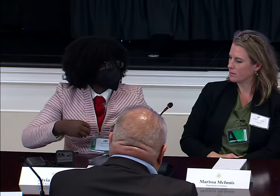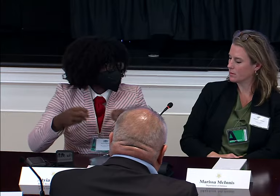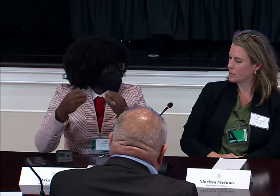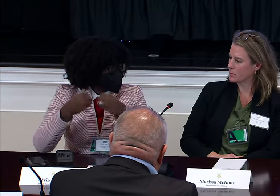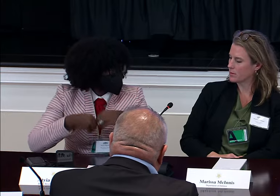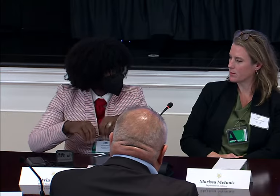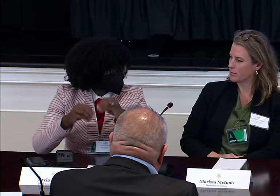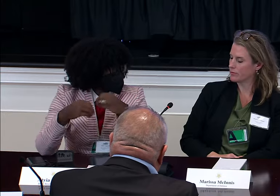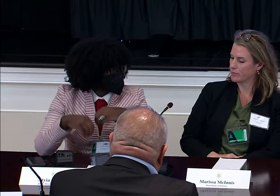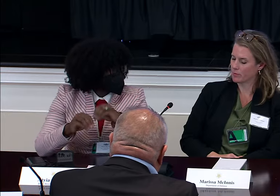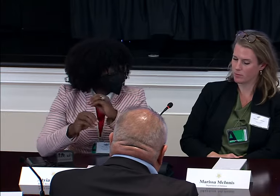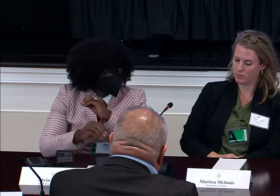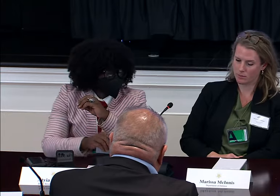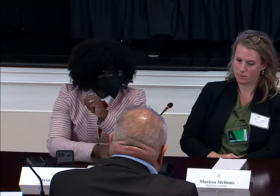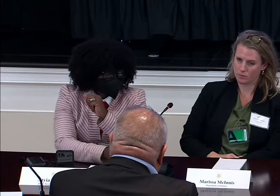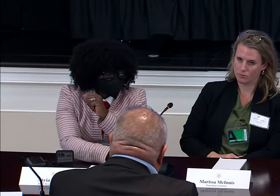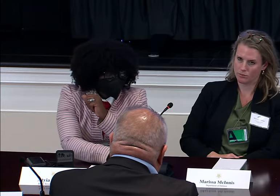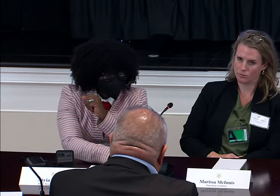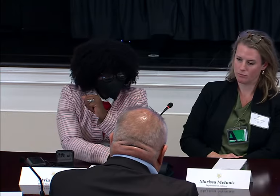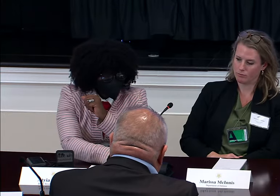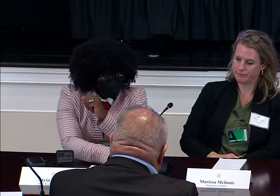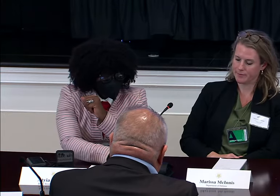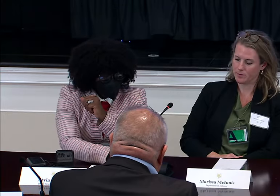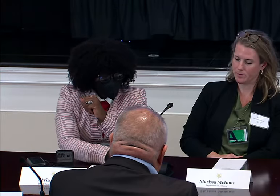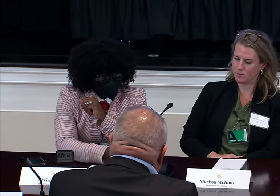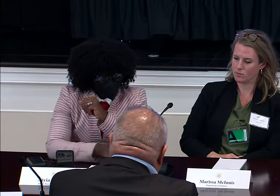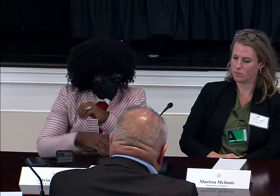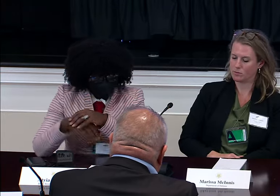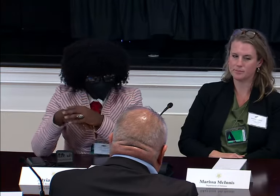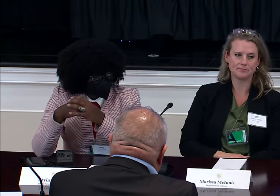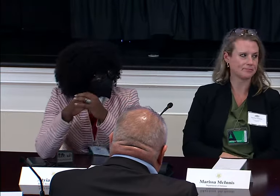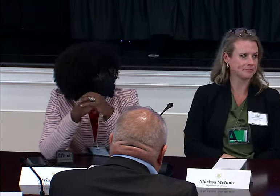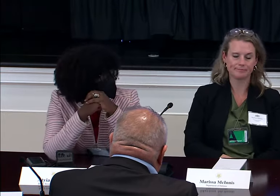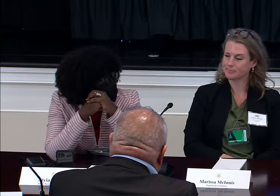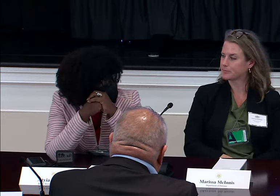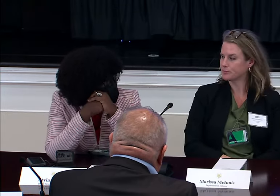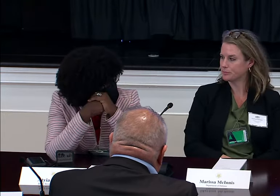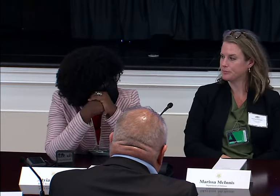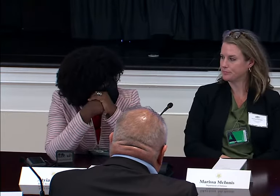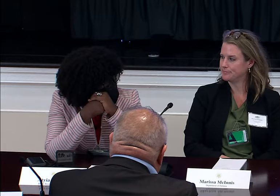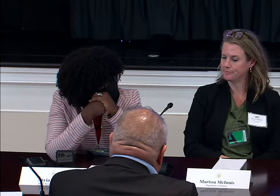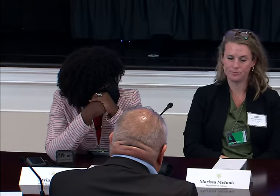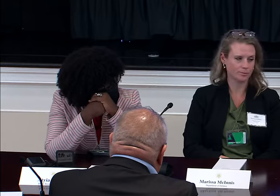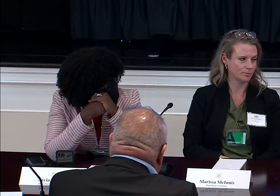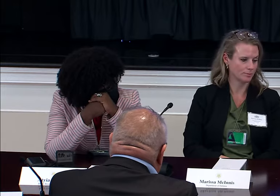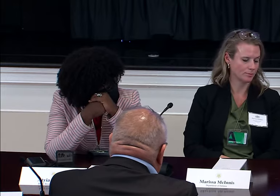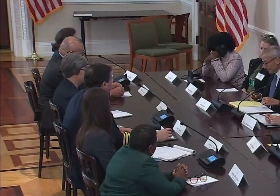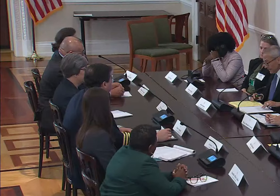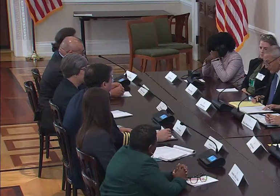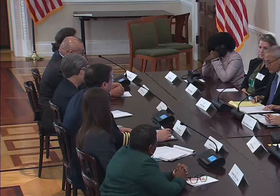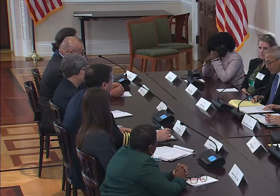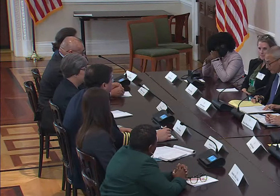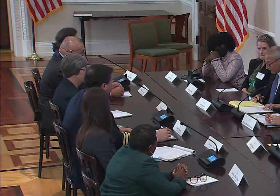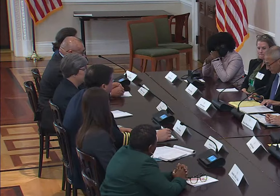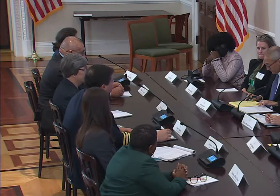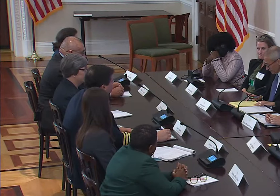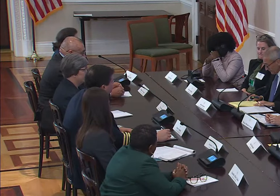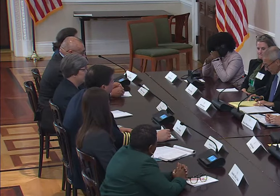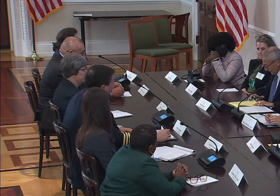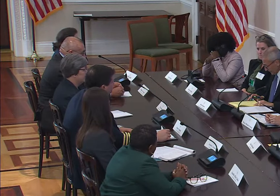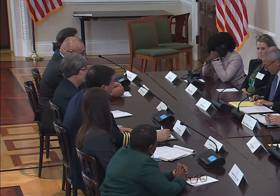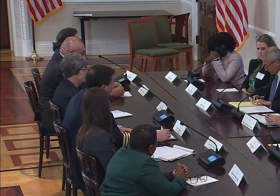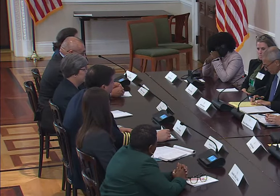benefits on their return on investment in the country. I'm really glad you raised that. Thank you, Atiya. And there's both